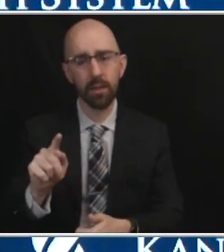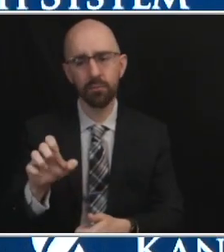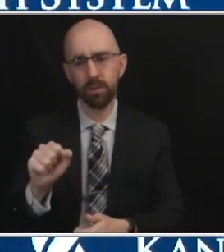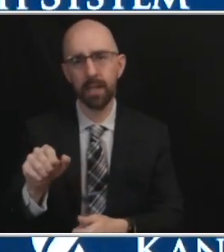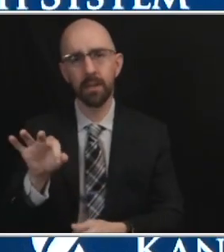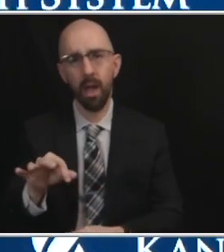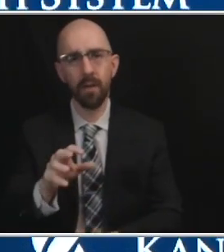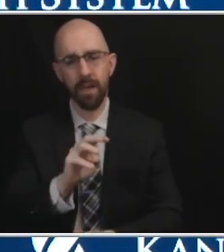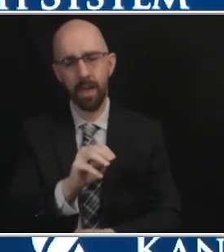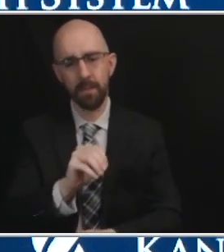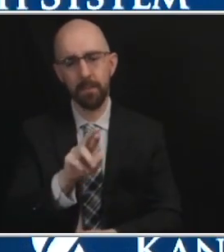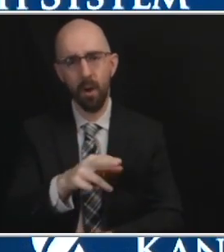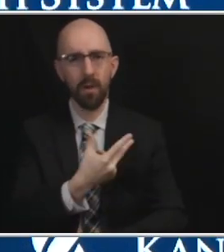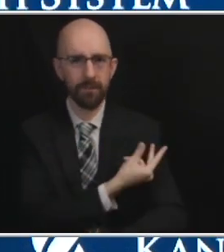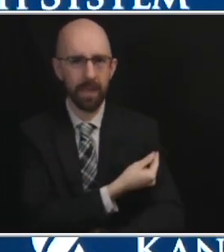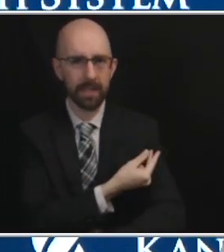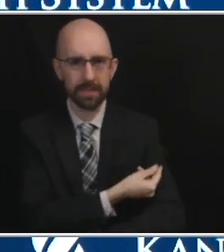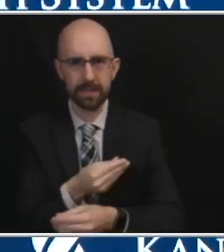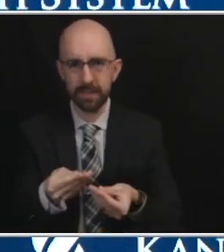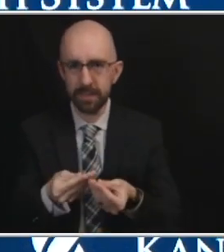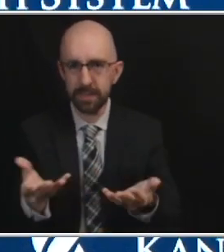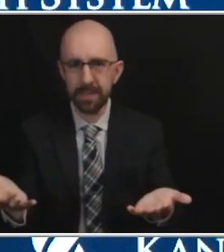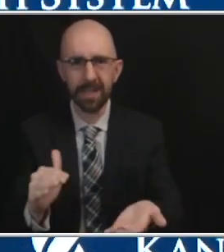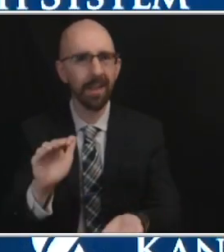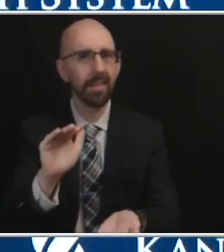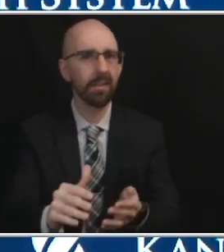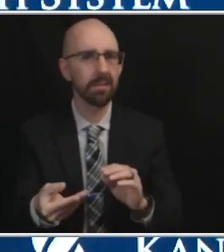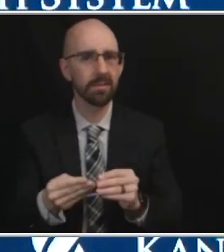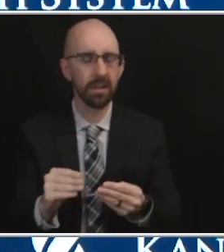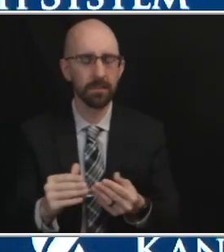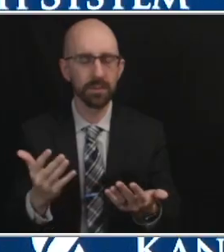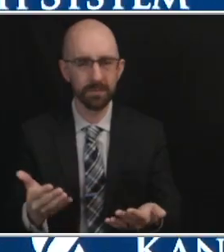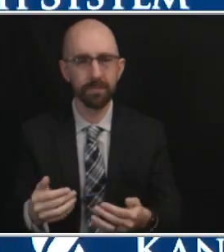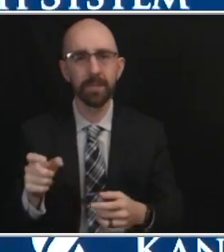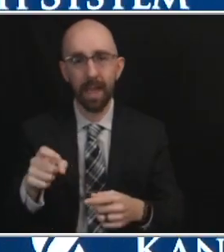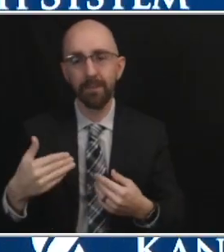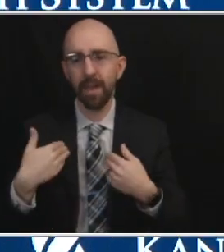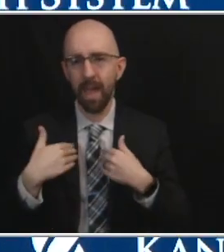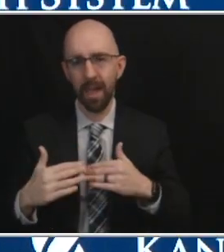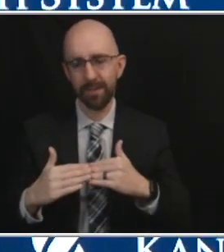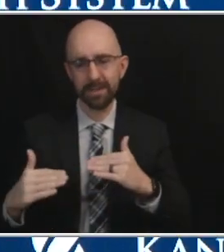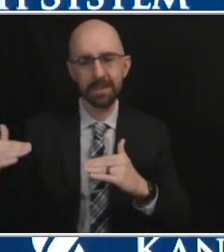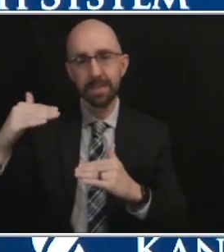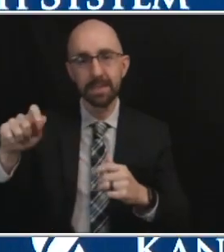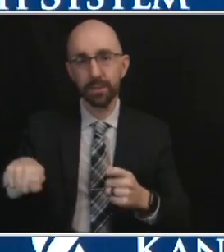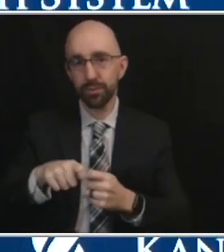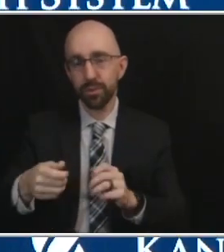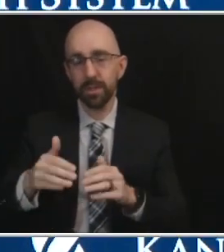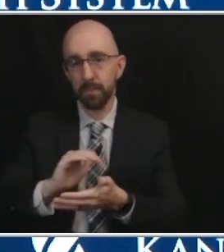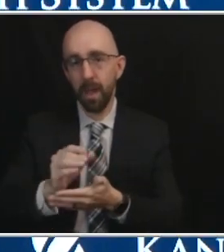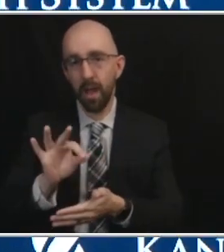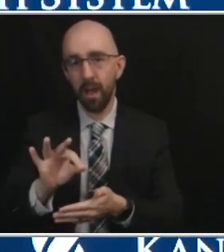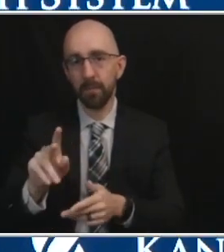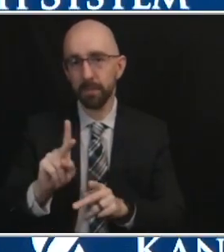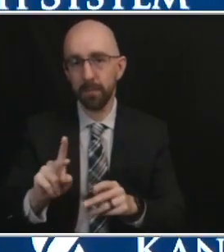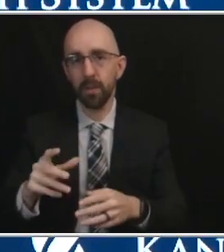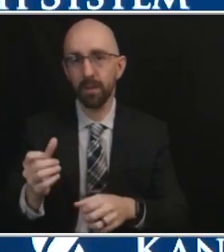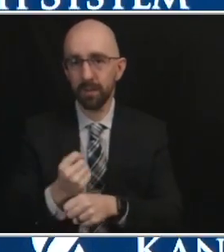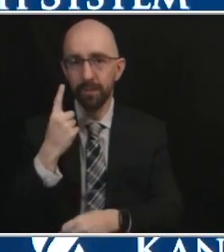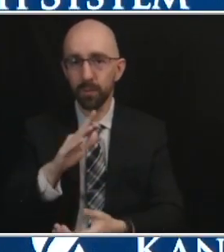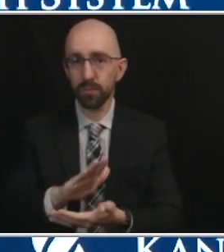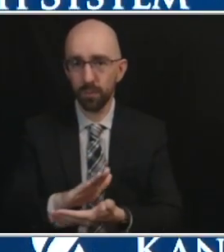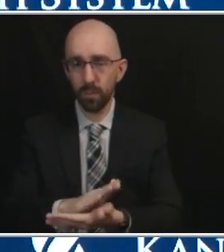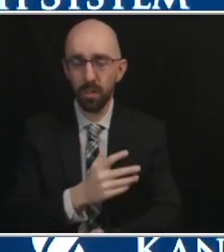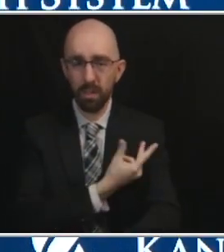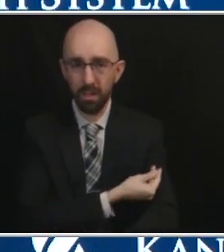rubella vaccination. Again, most people have to get them prior to going to school. Unfortunately, we are seeing just more exemptions,